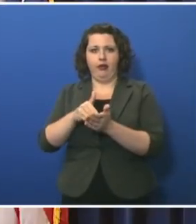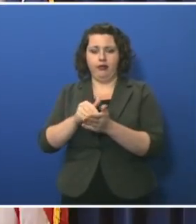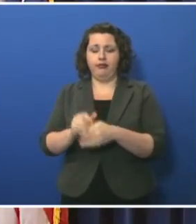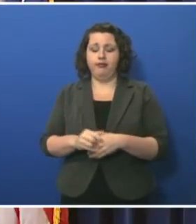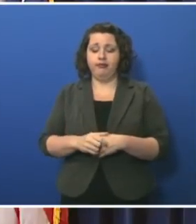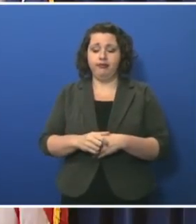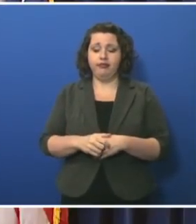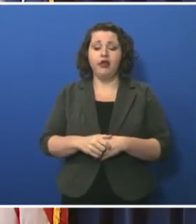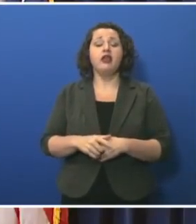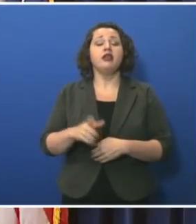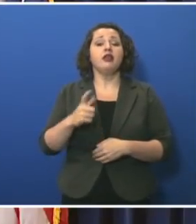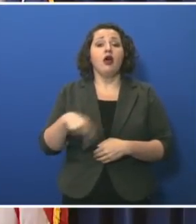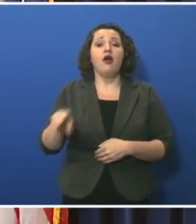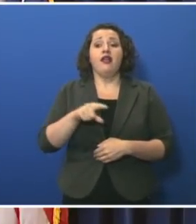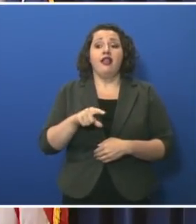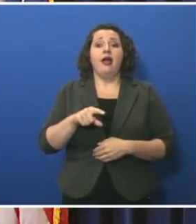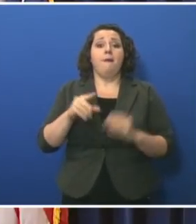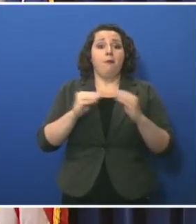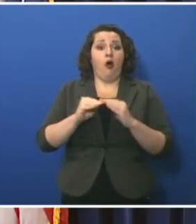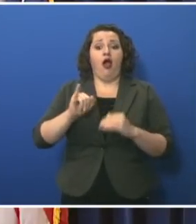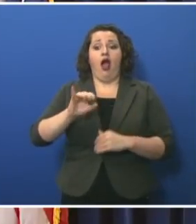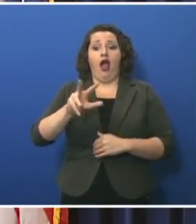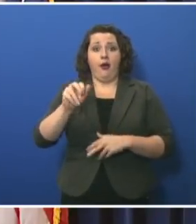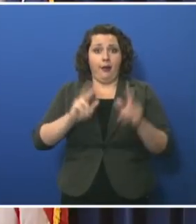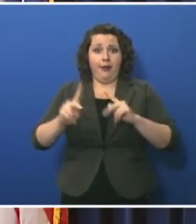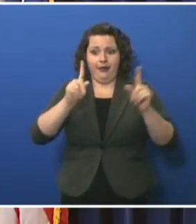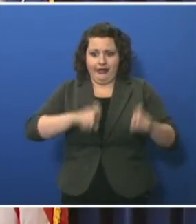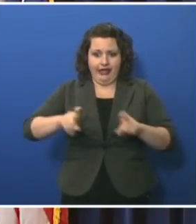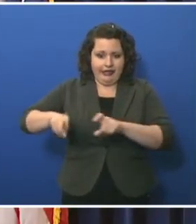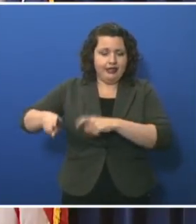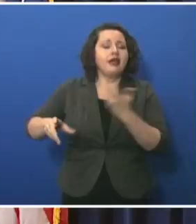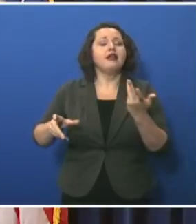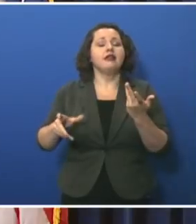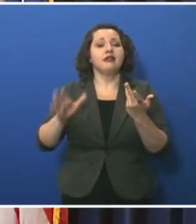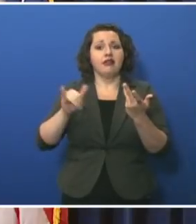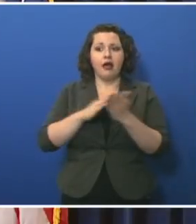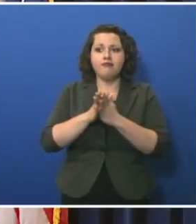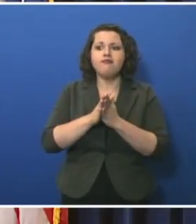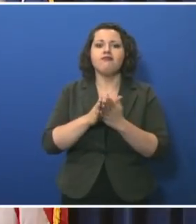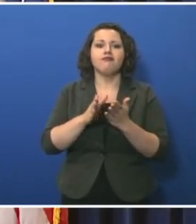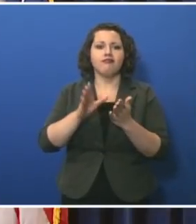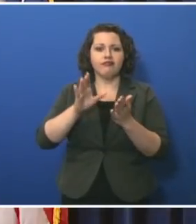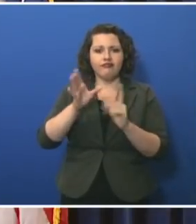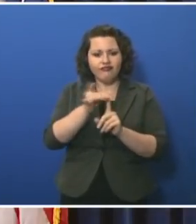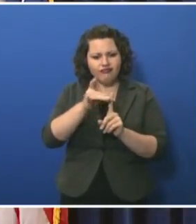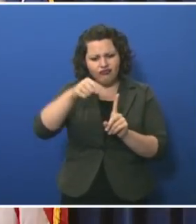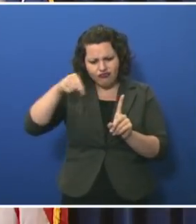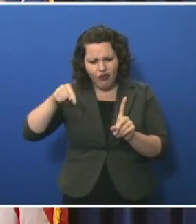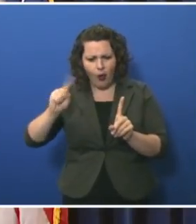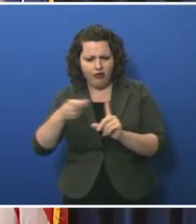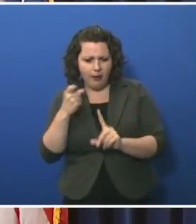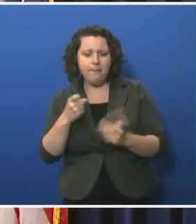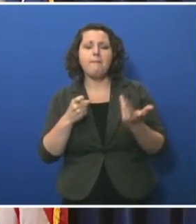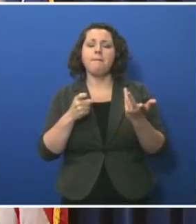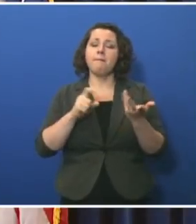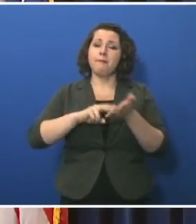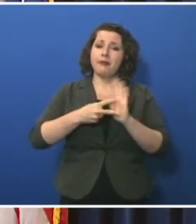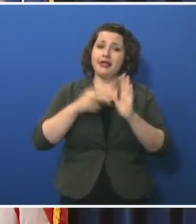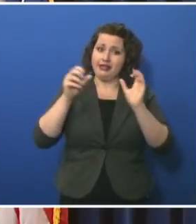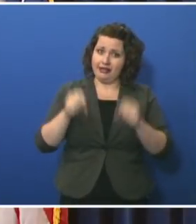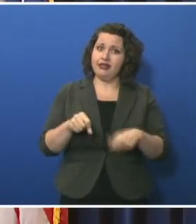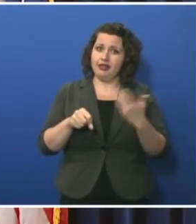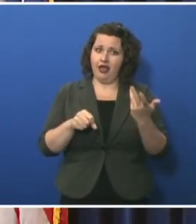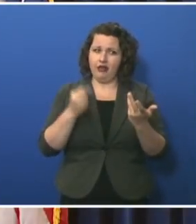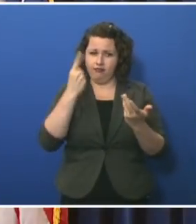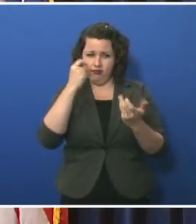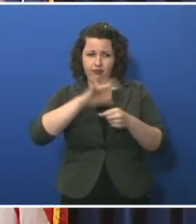By testing more Iowans and through our robust case investigation process, we're better able to track virus activity, understand its